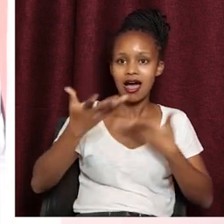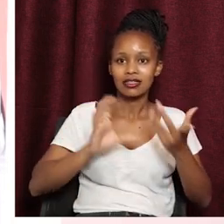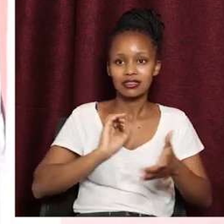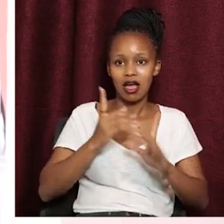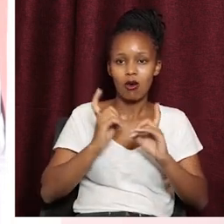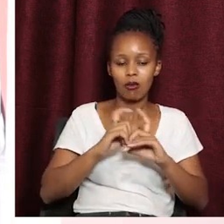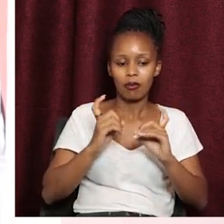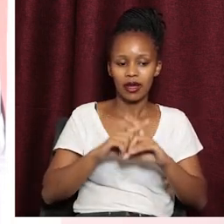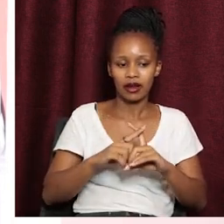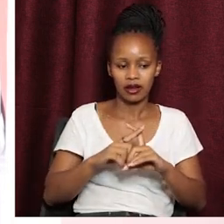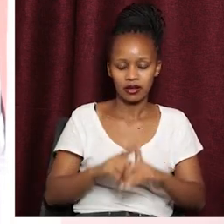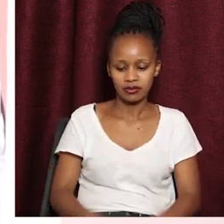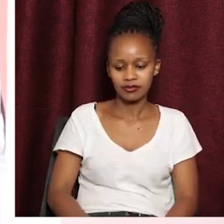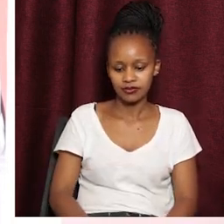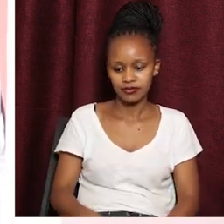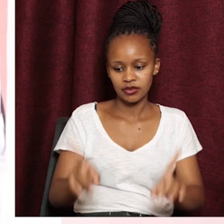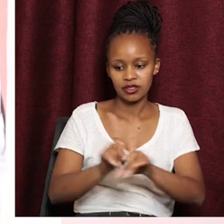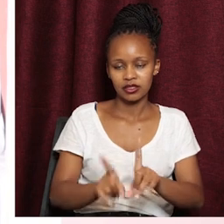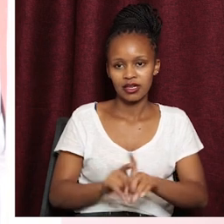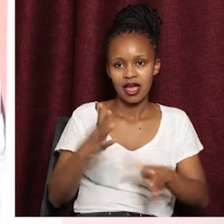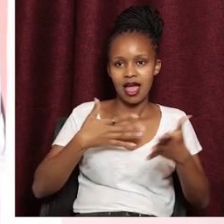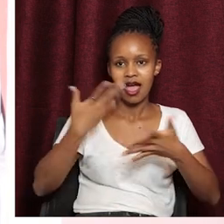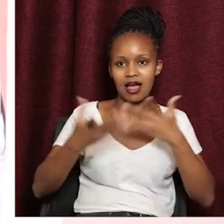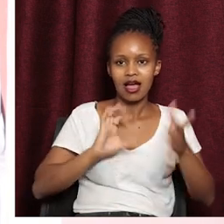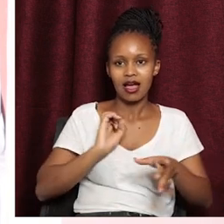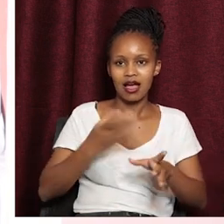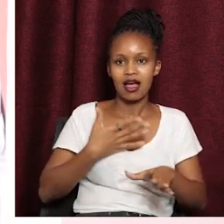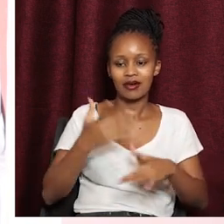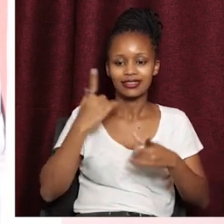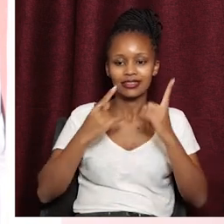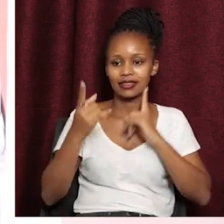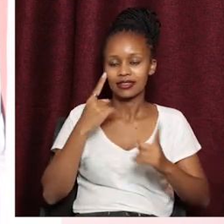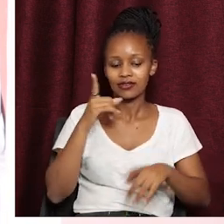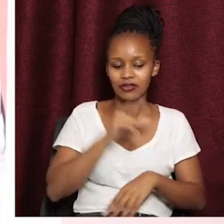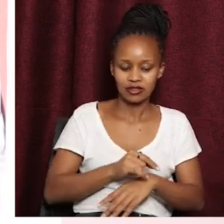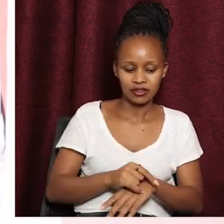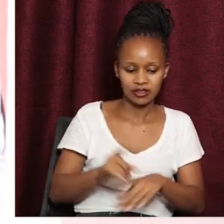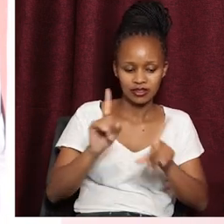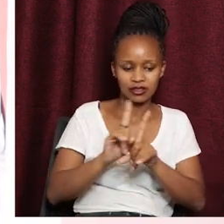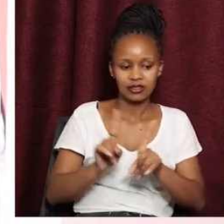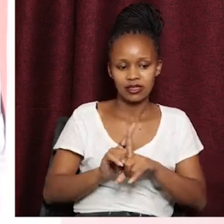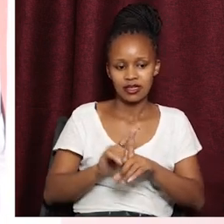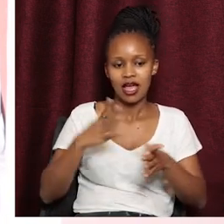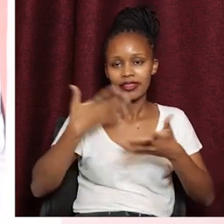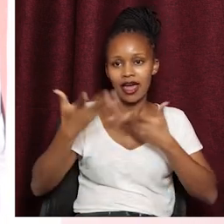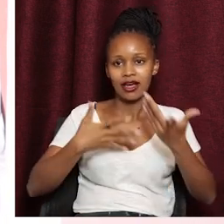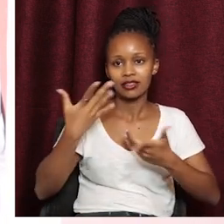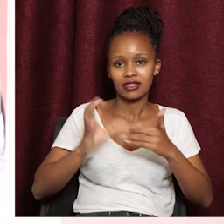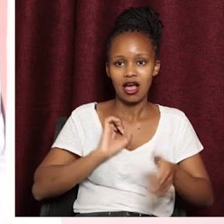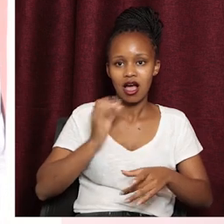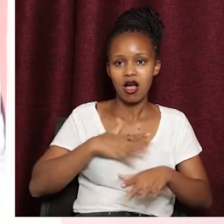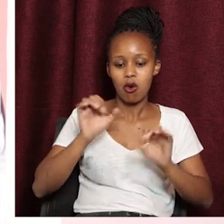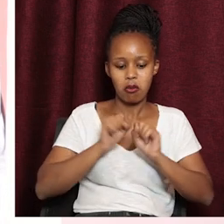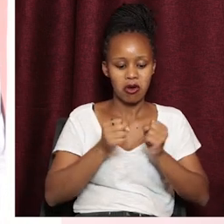our pain. He is the ultimate answer to our tears. He is the ultimate answer to